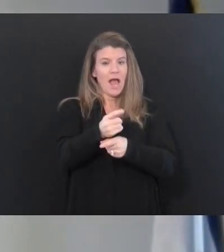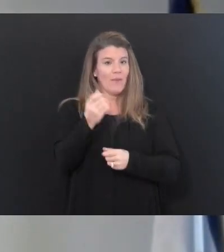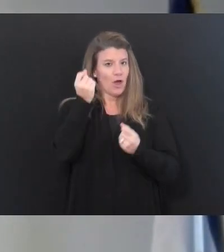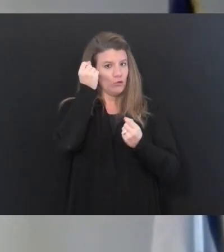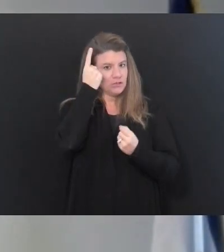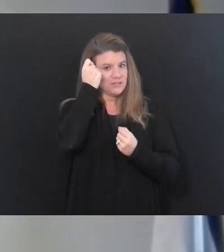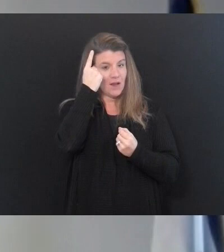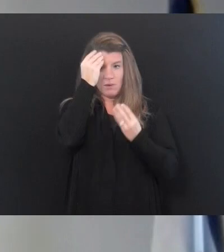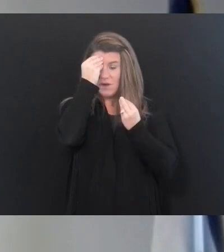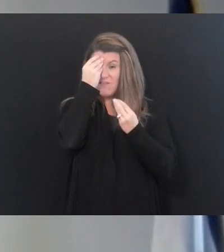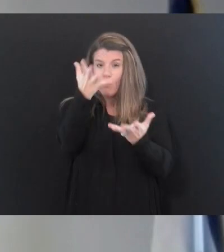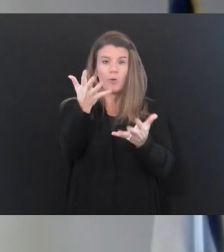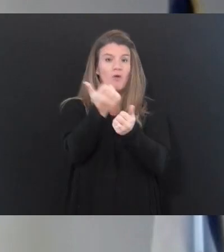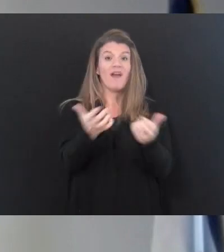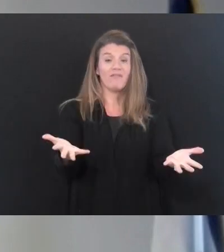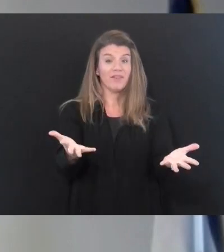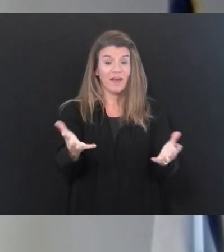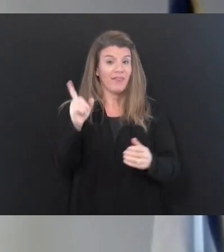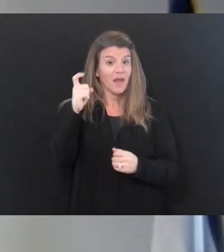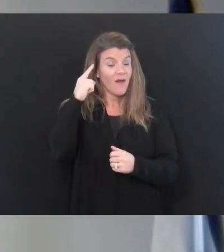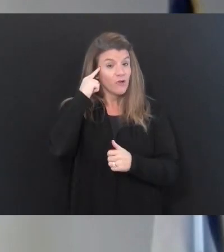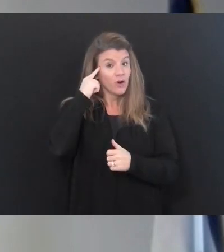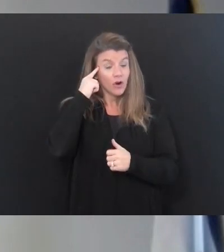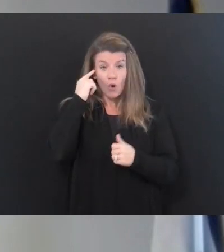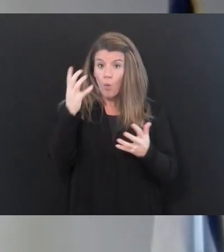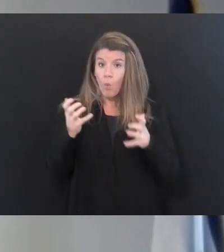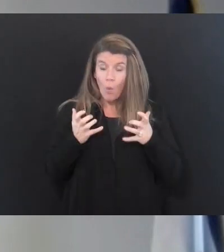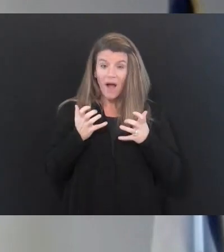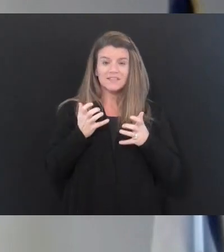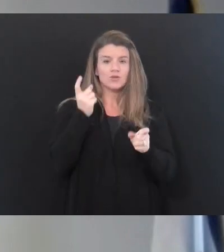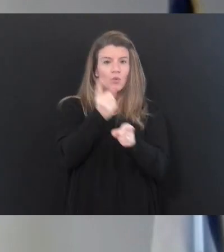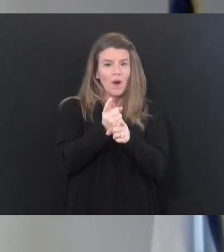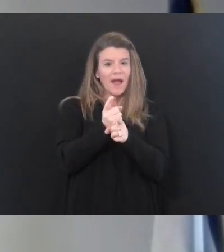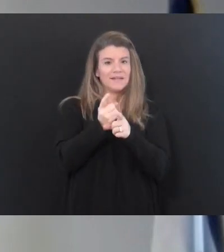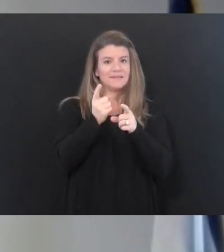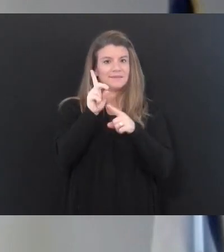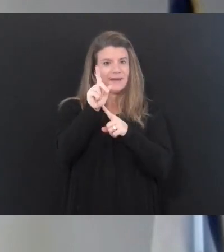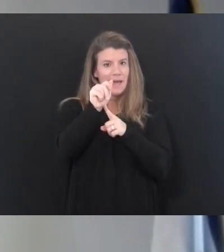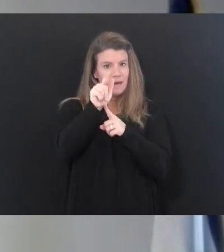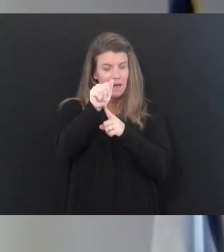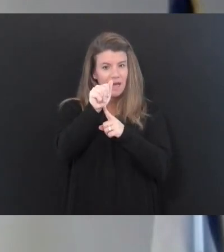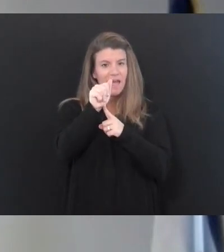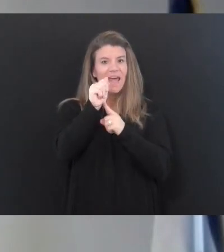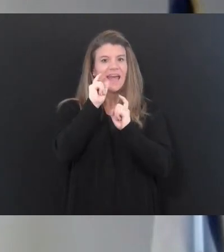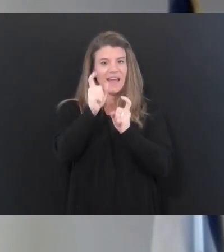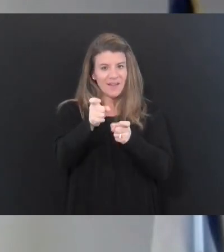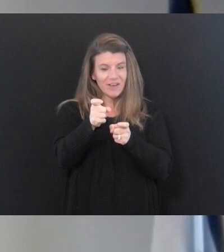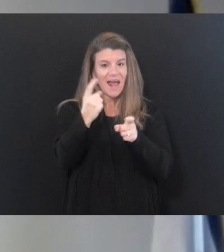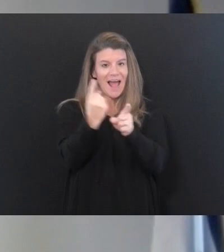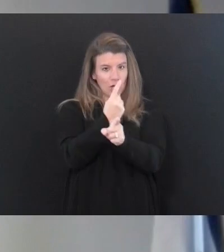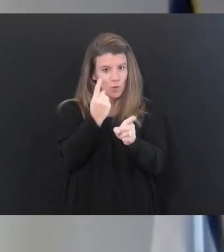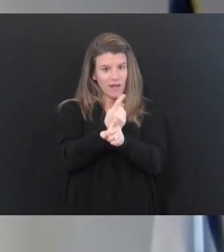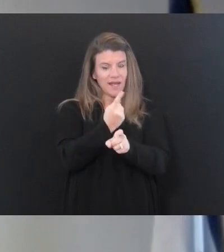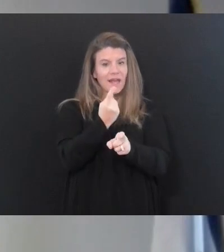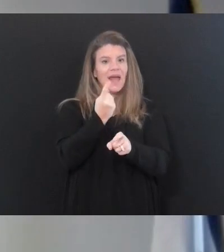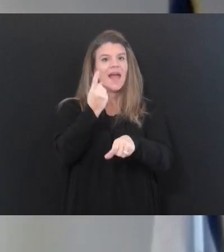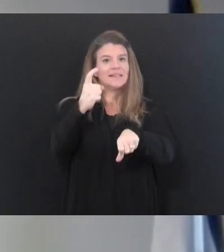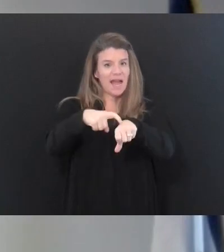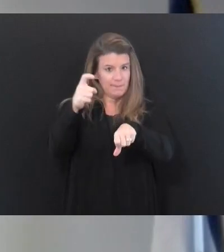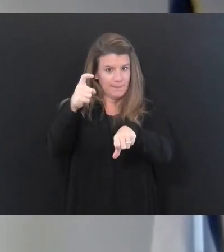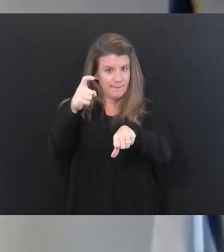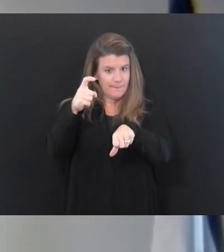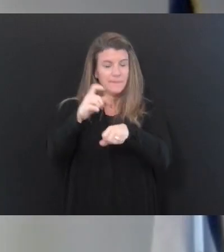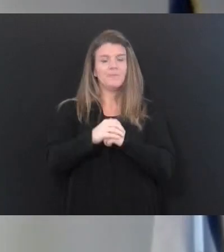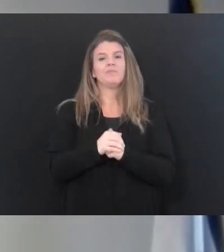transparency. Again, the governor is adamant that we provide data timely and we provide data accurately. So this is